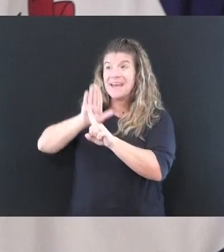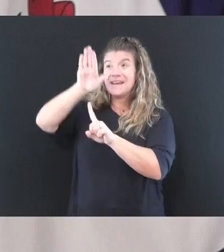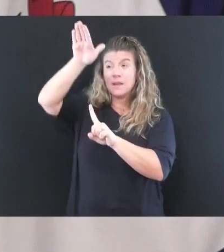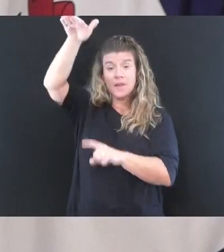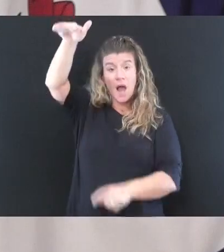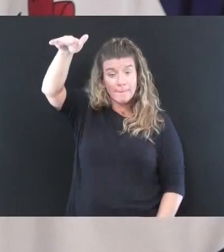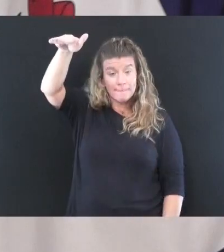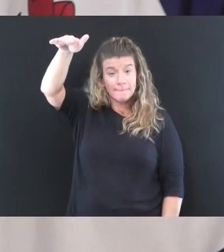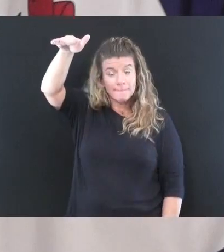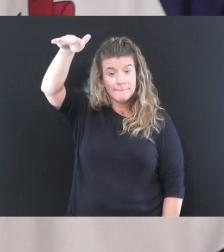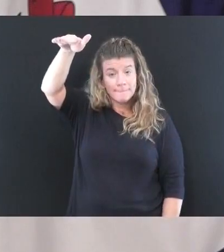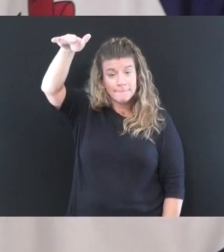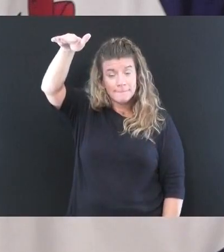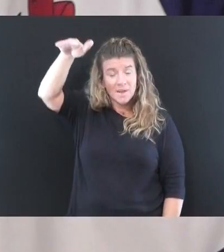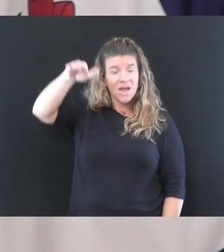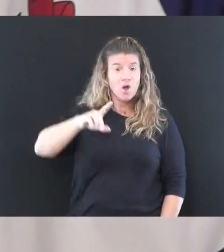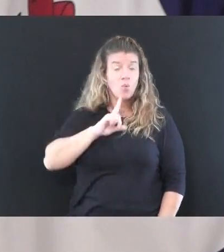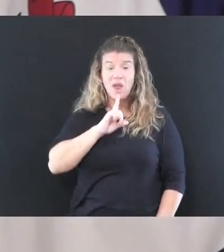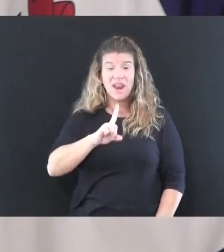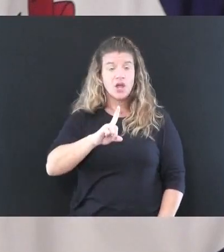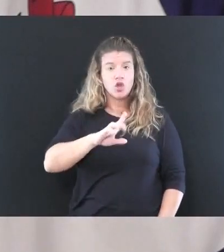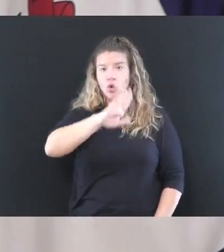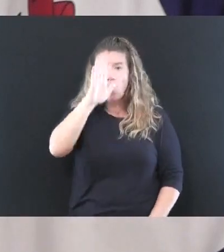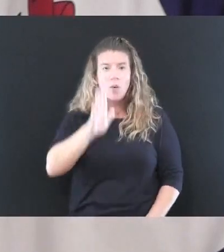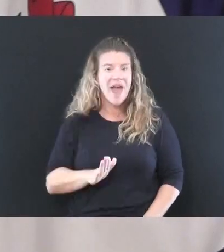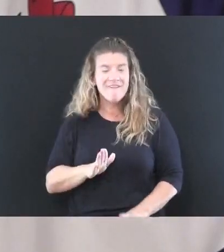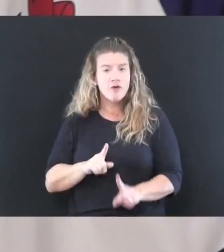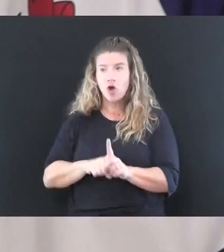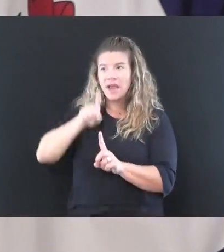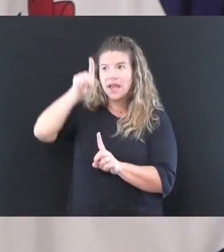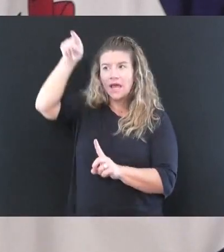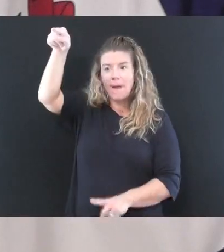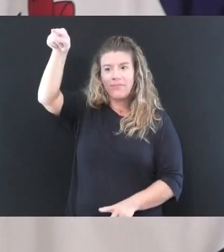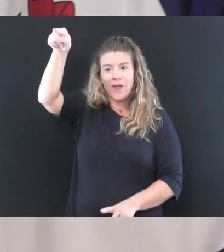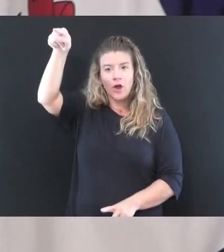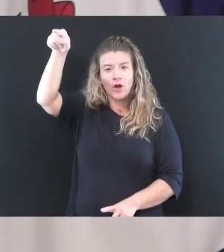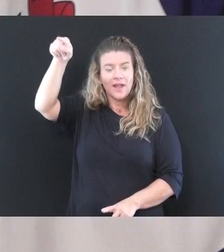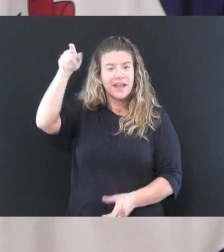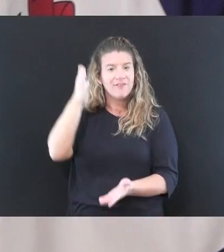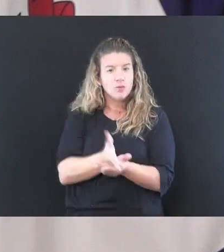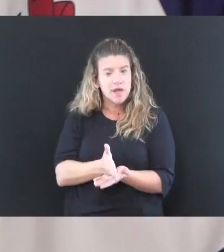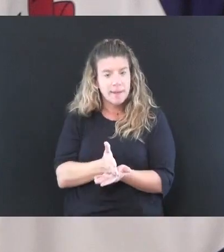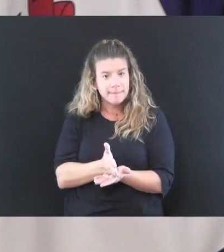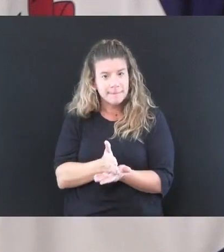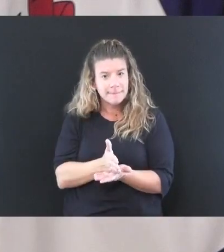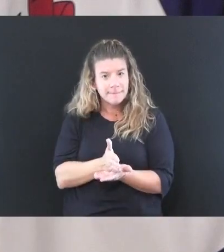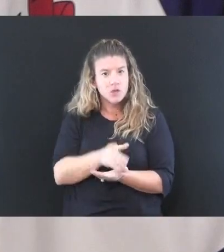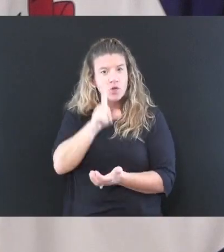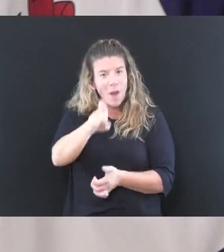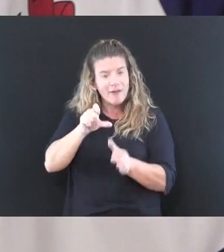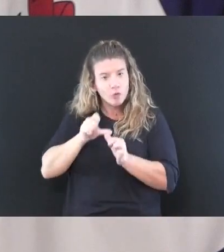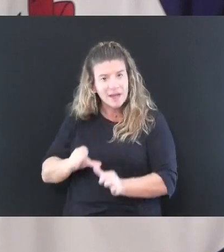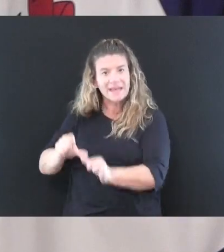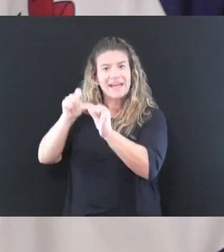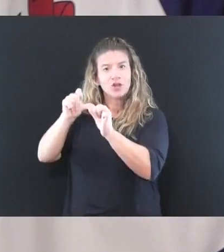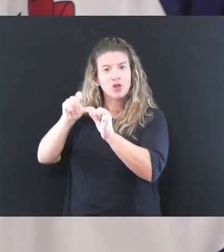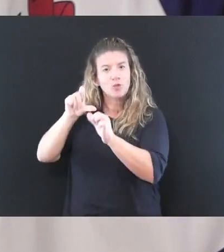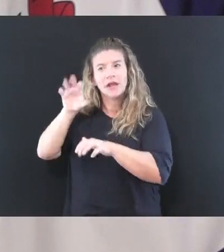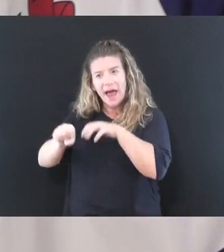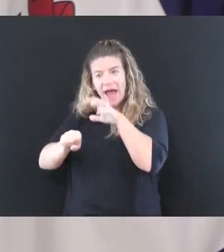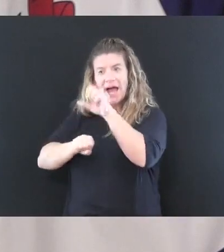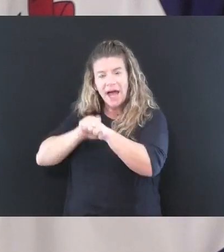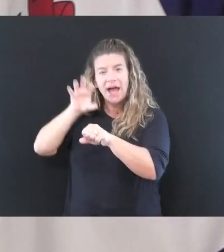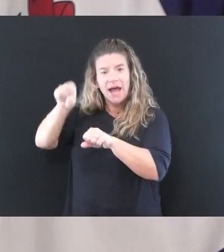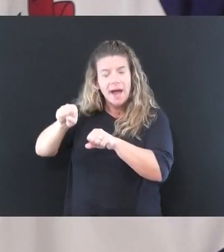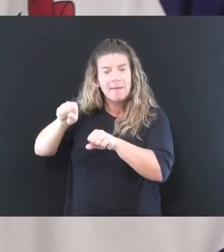ever get to the peak of the mountain if you don't continue to go on. So as you continue on, others